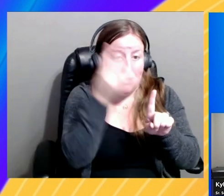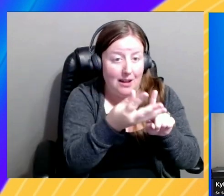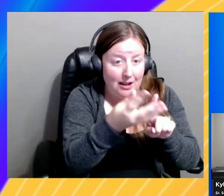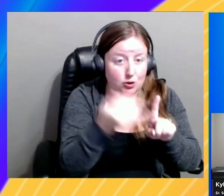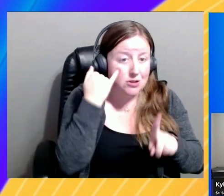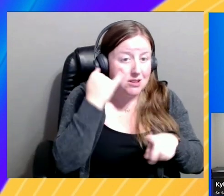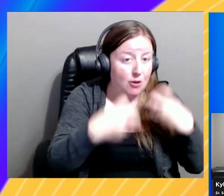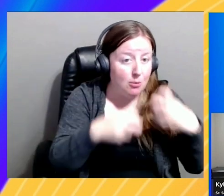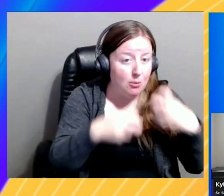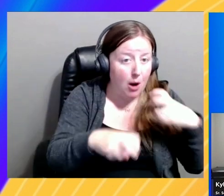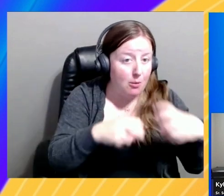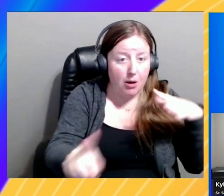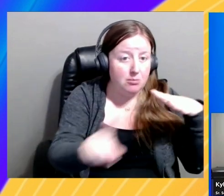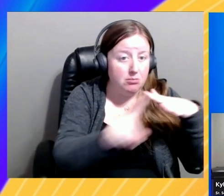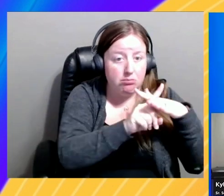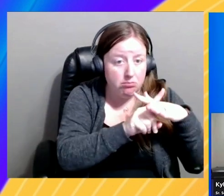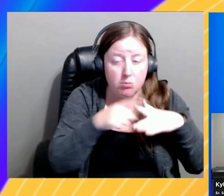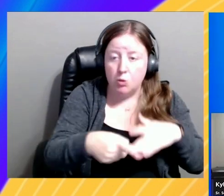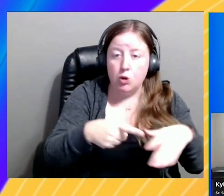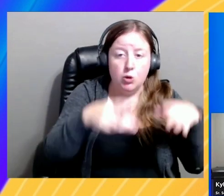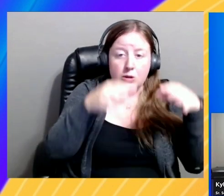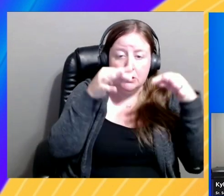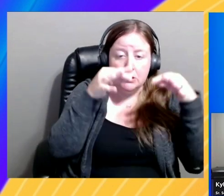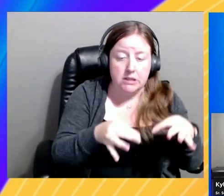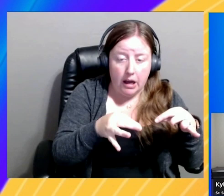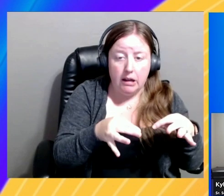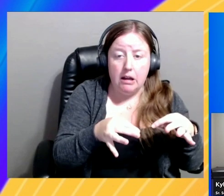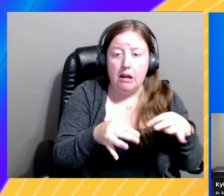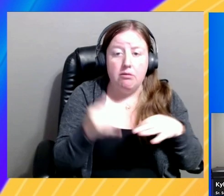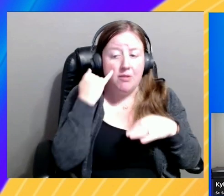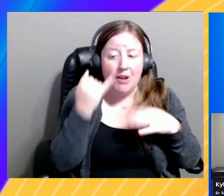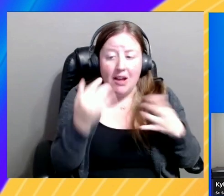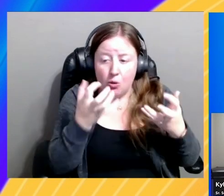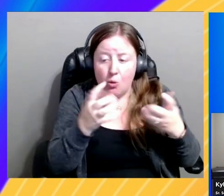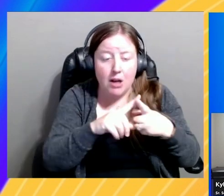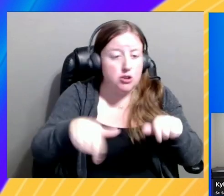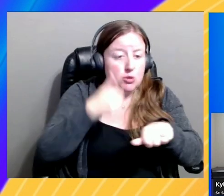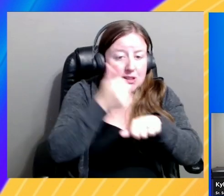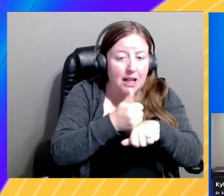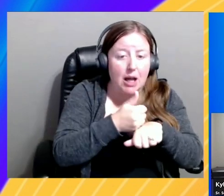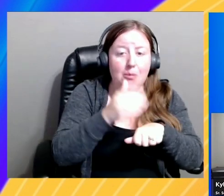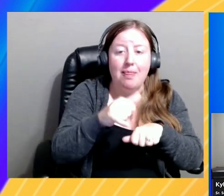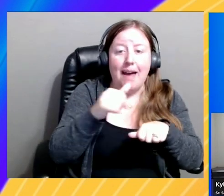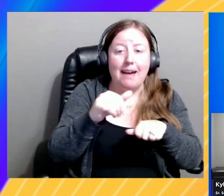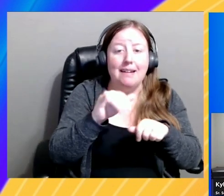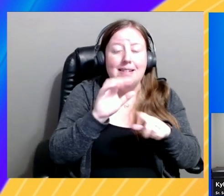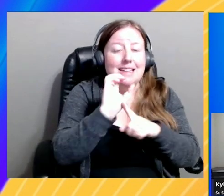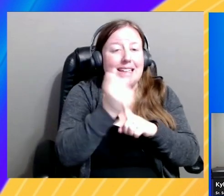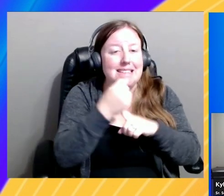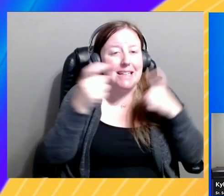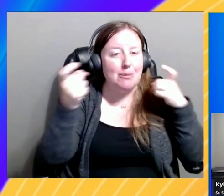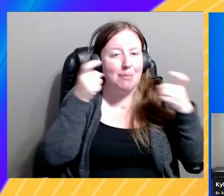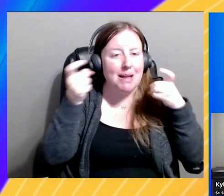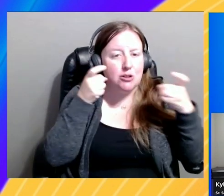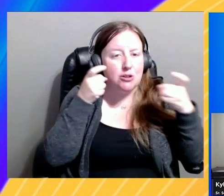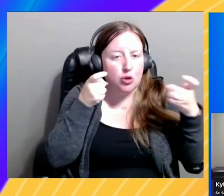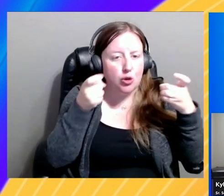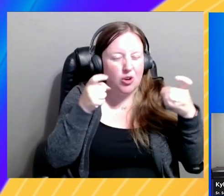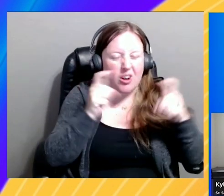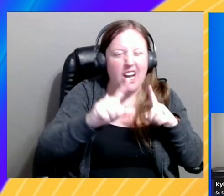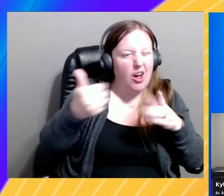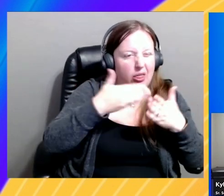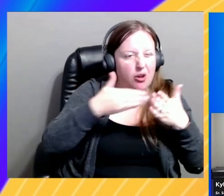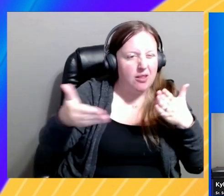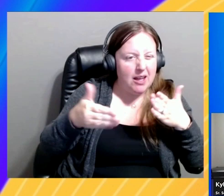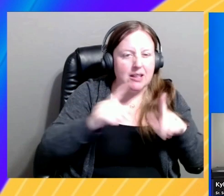problems. You're choosing if you want to set up like incident manager and a few other things. But this is really all the kind of